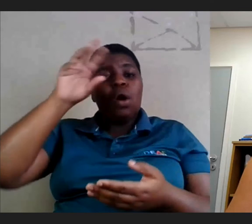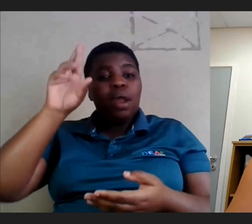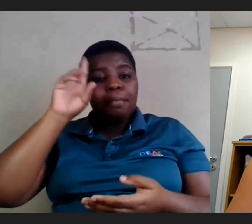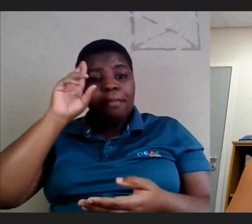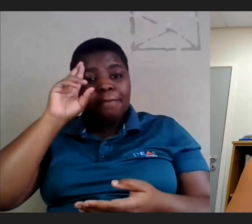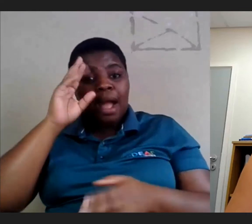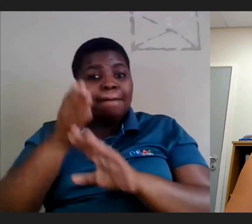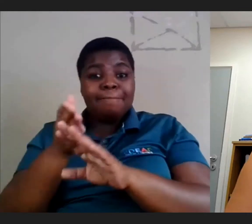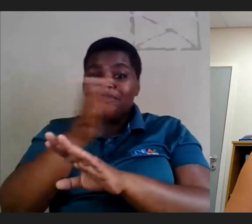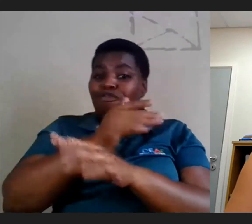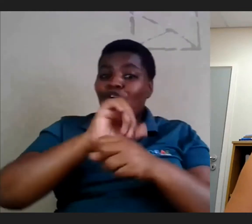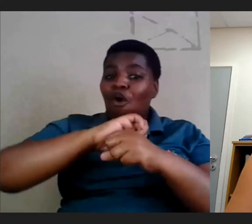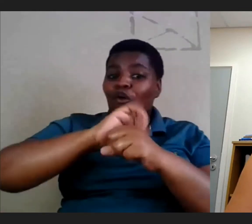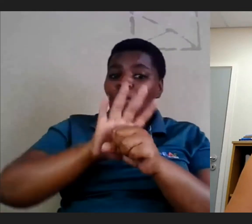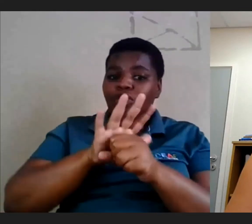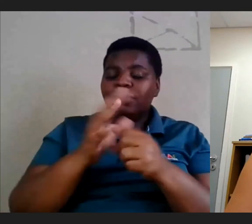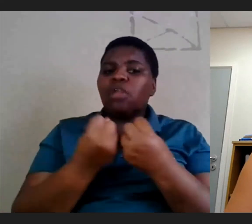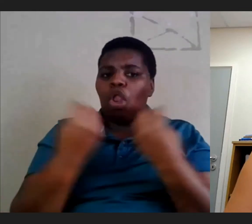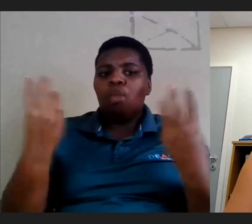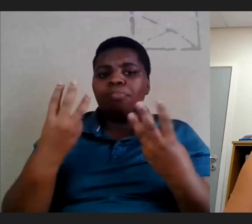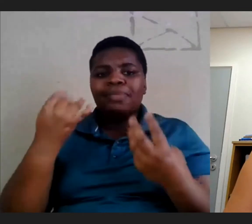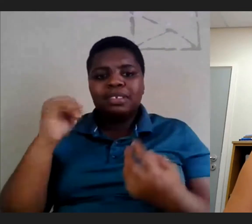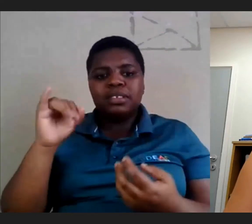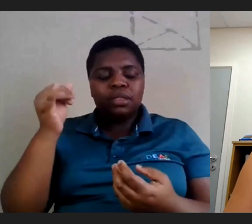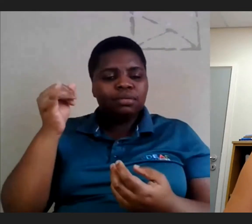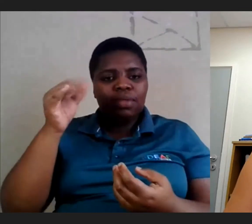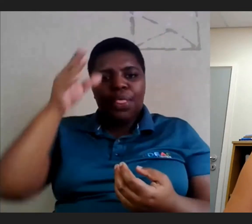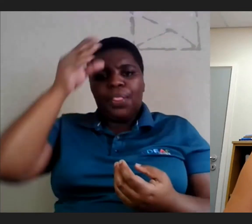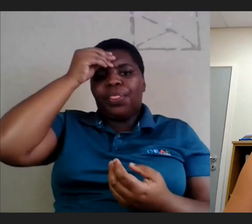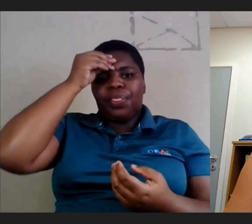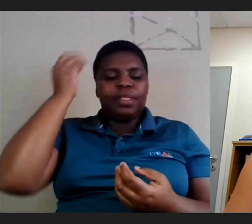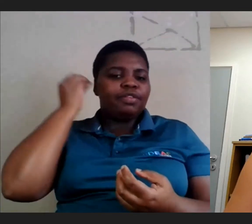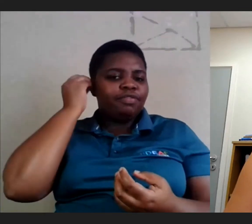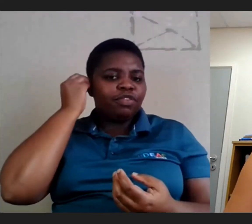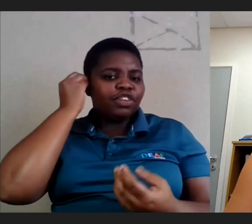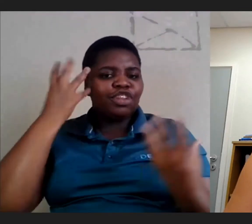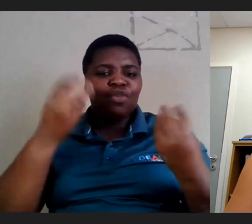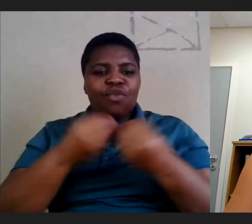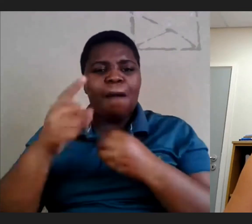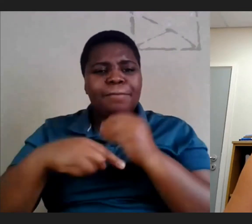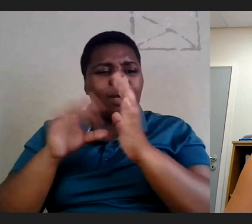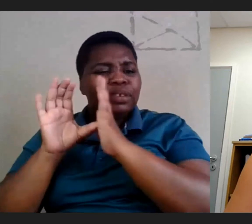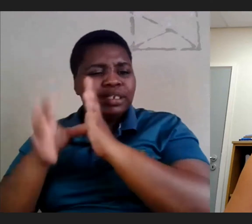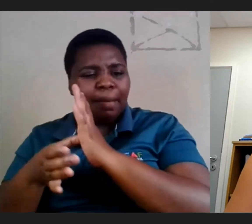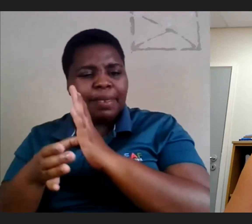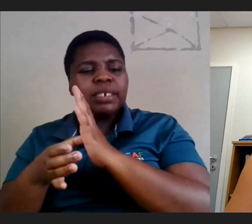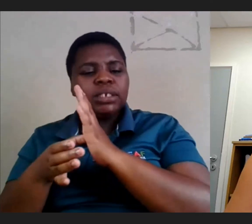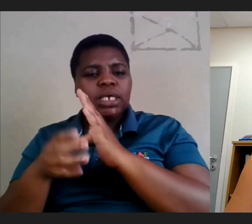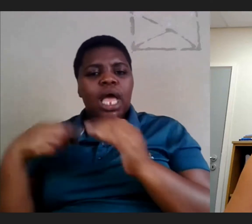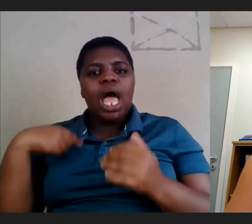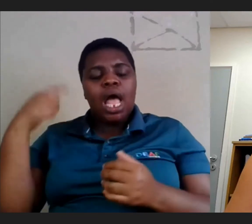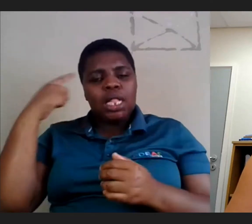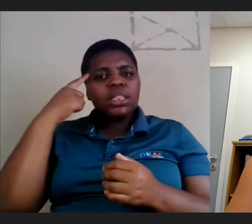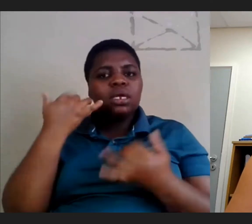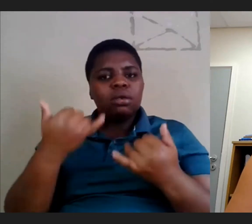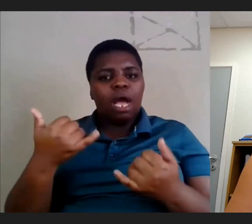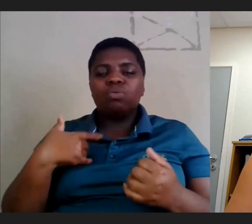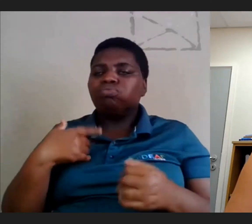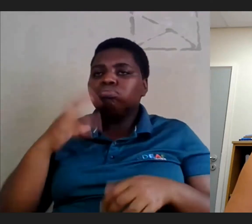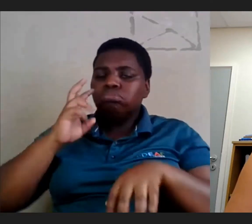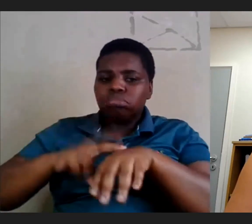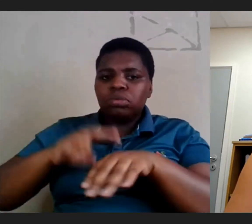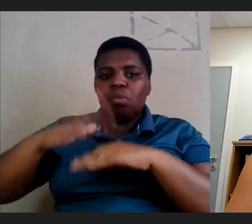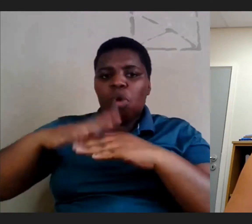say much to that. And then the last thing is persons with disabilities themselves, they need to have knowledge about sexually reproductive